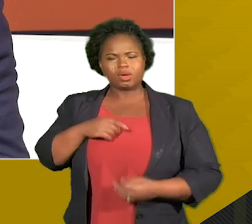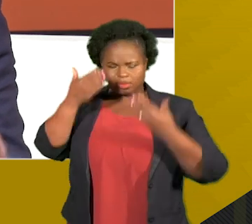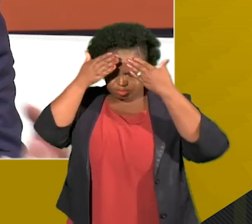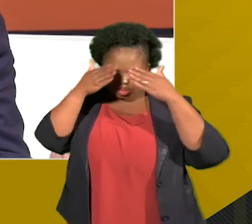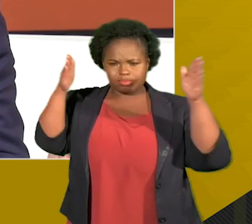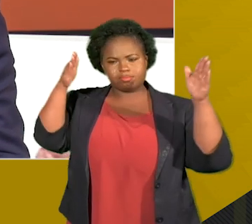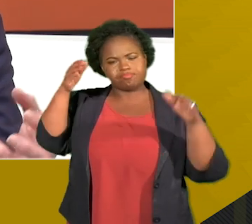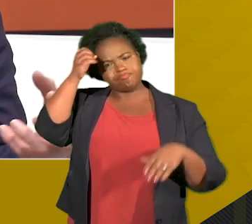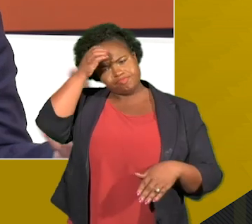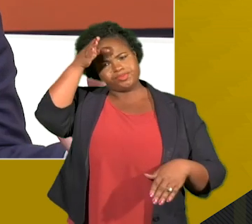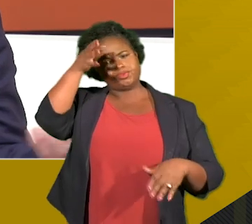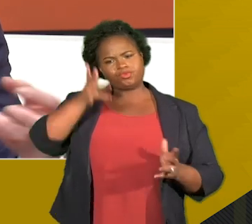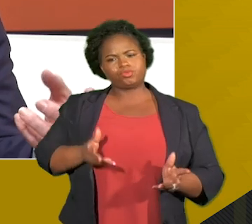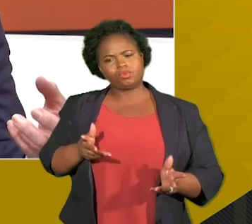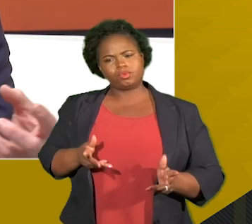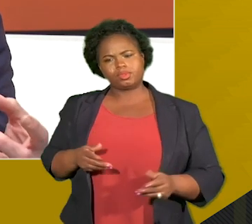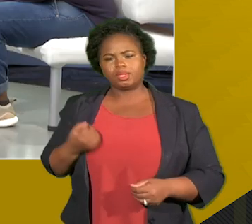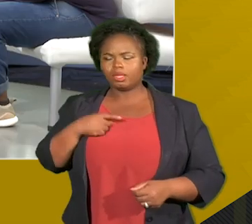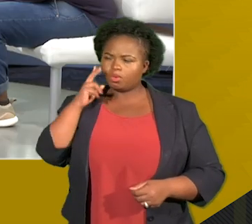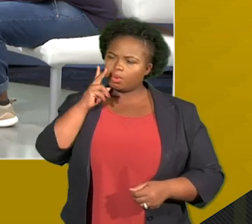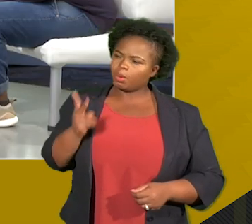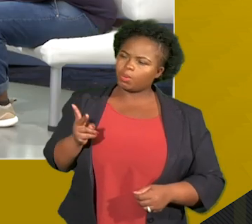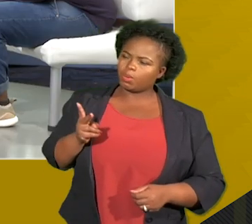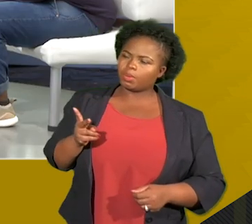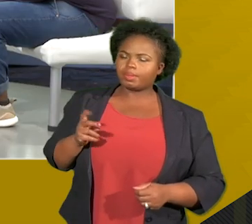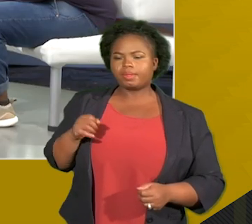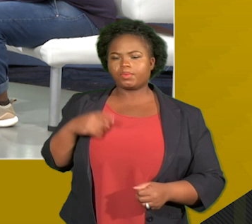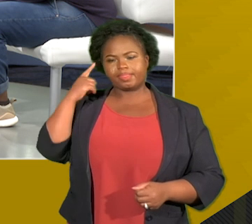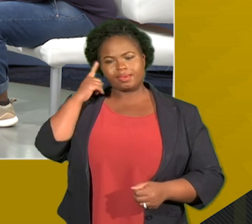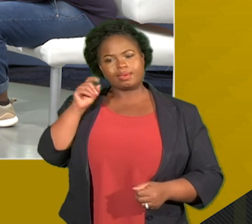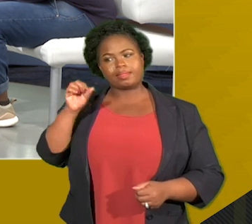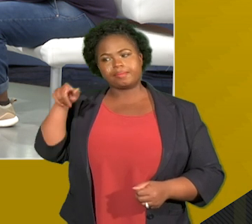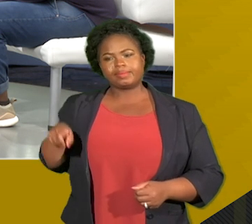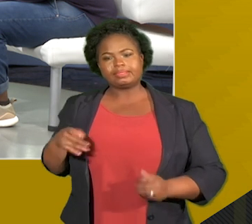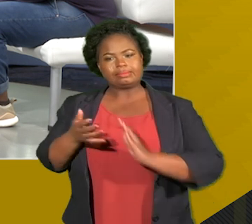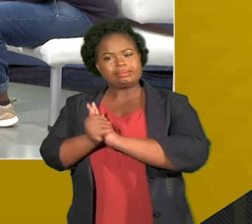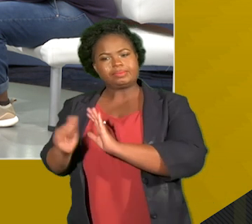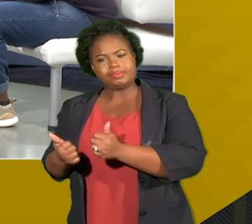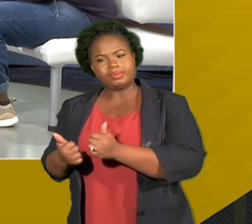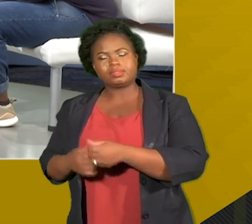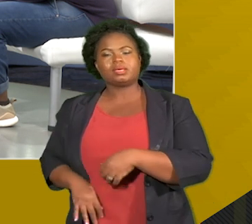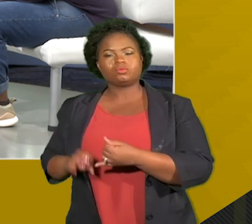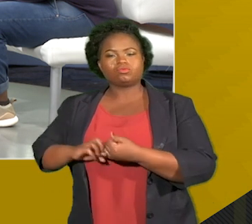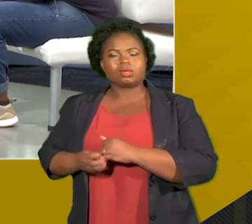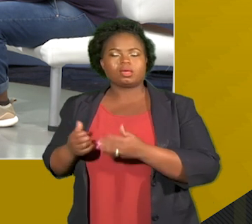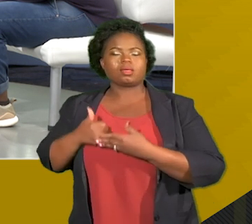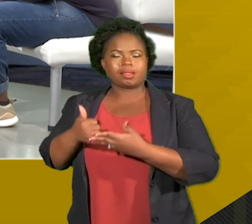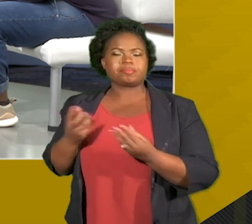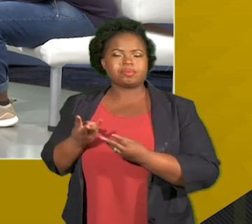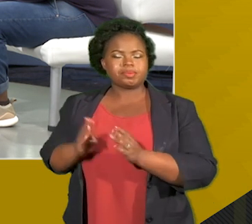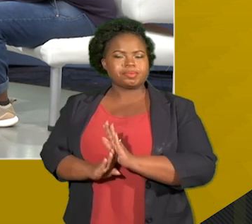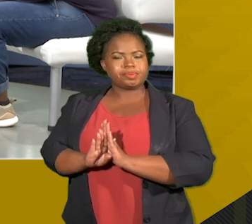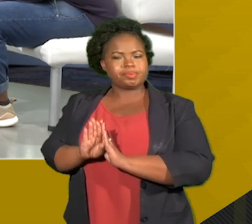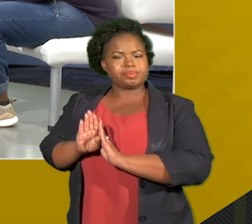art, and I know things about who I look at and think they're better than me at this. I want to push their things forward.